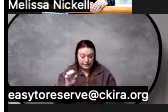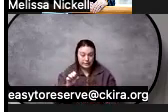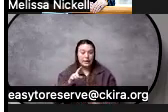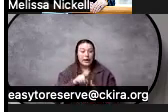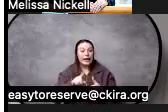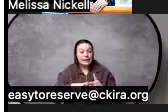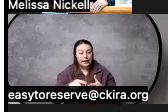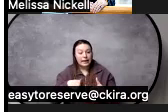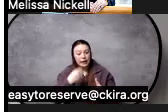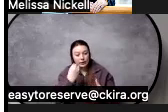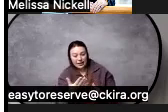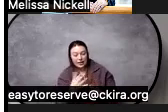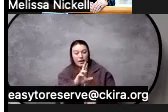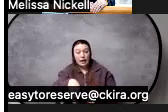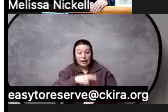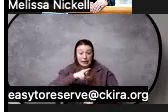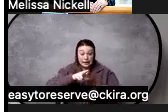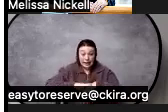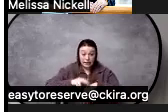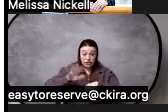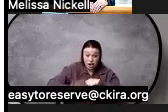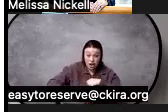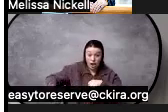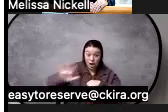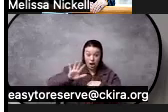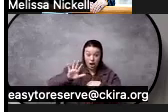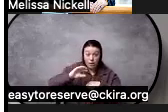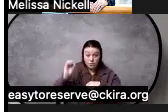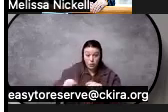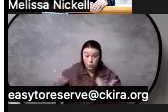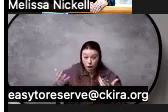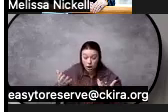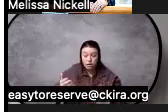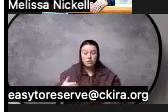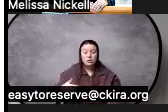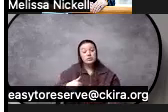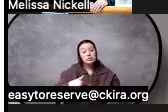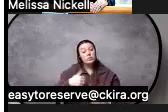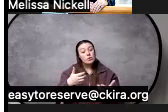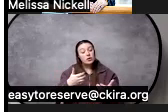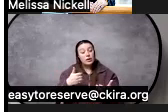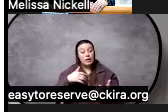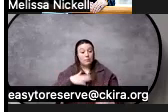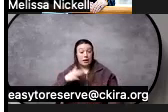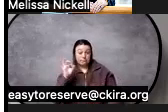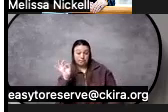a nationwide level, this is what's going on. So my punch was to say, hey, I want you to pay attention to diabetes. It's really a